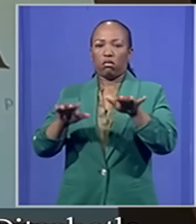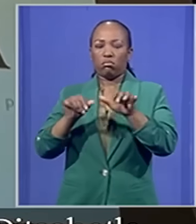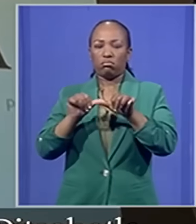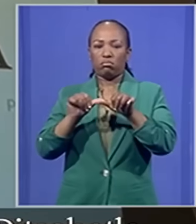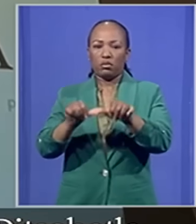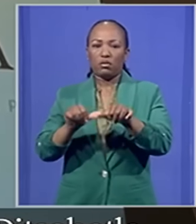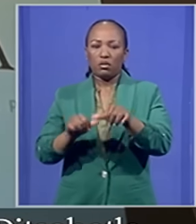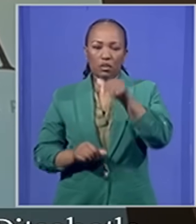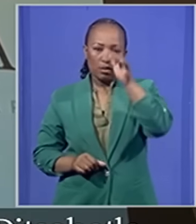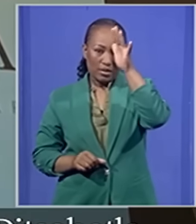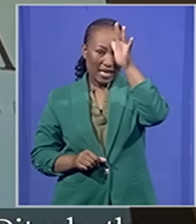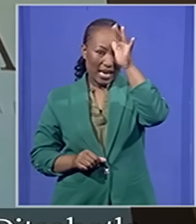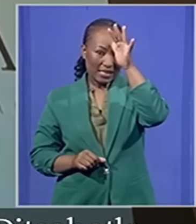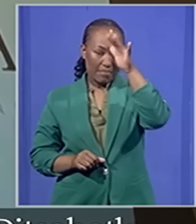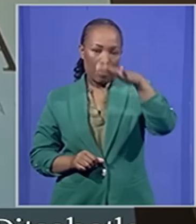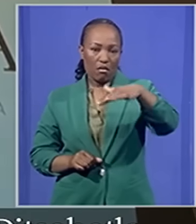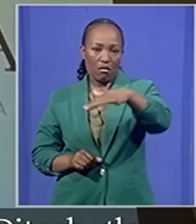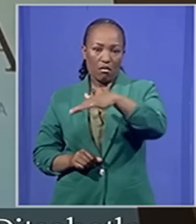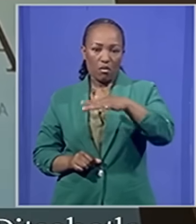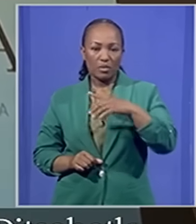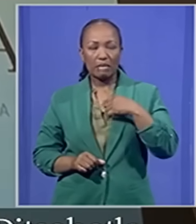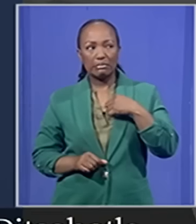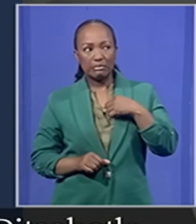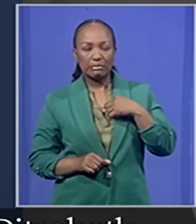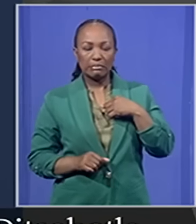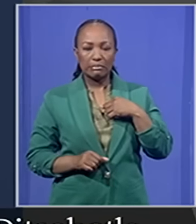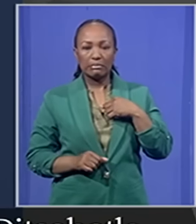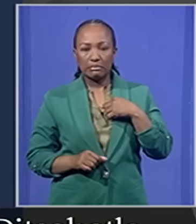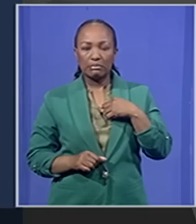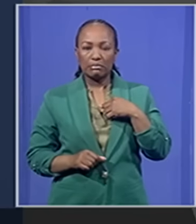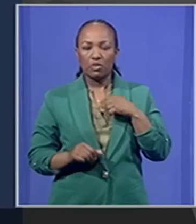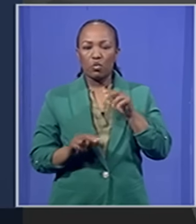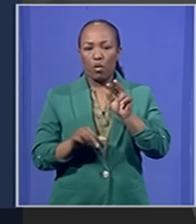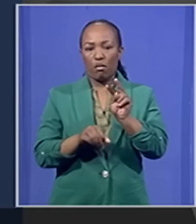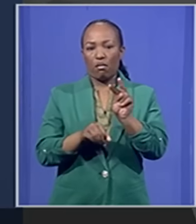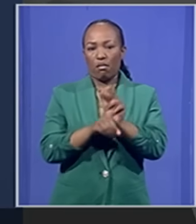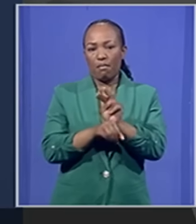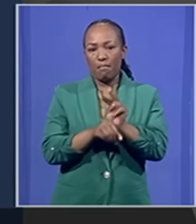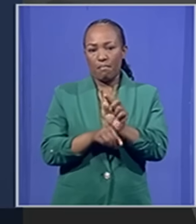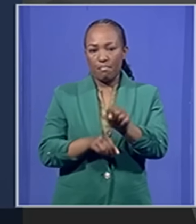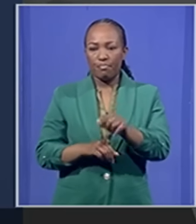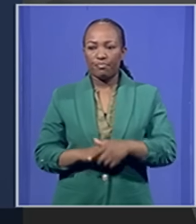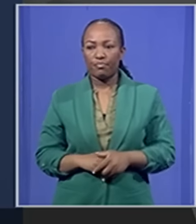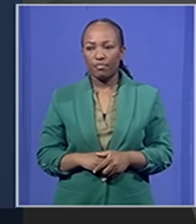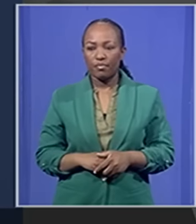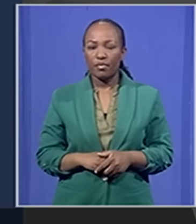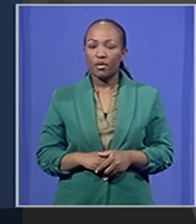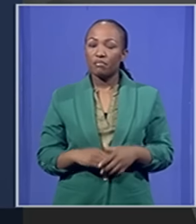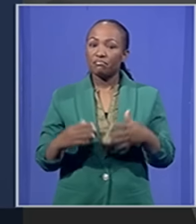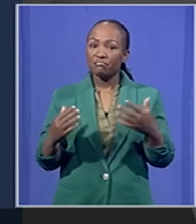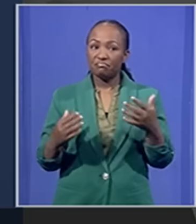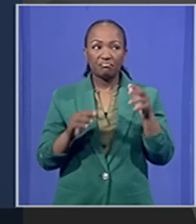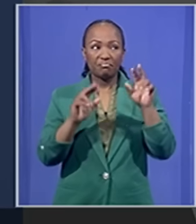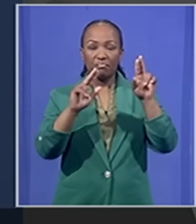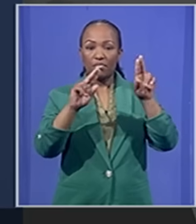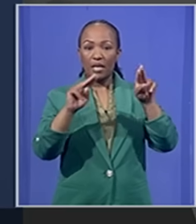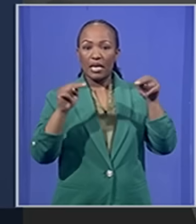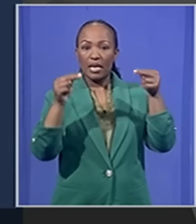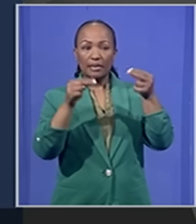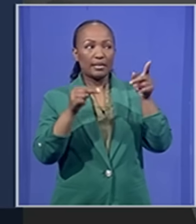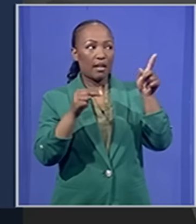Lichtenburg wa re o tla ela tlhoko tsereganyo eno. We will monitor and evaluate the success of this national intervention,